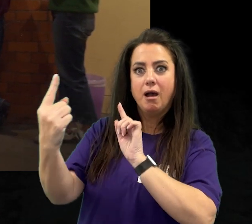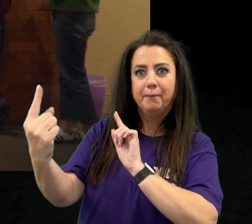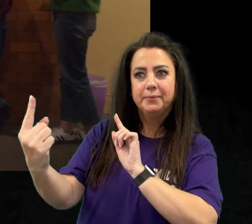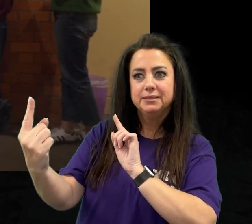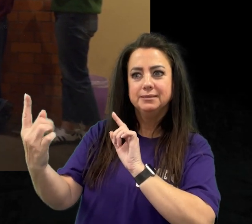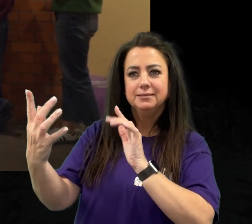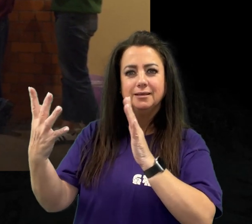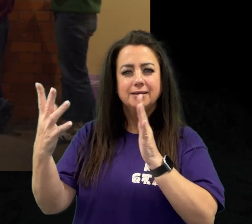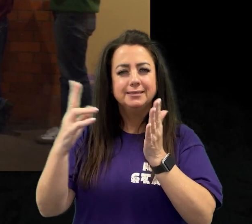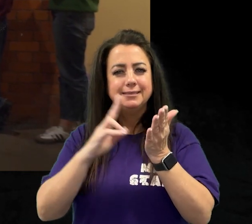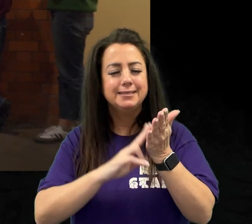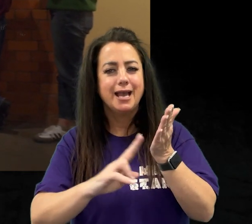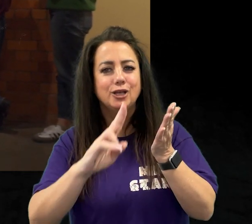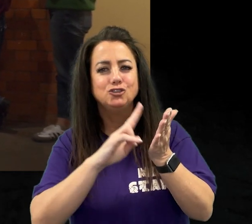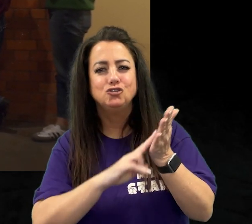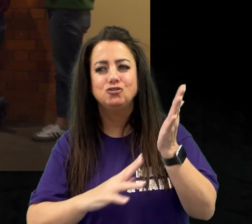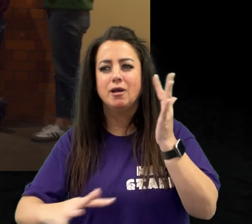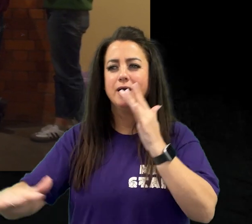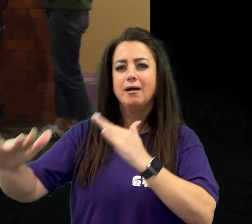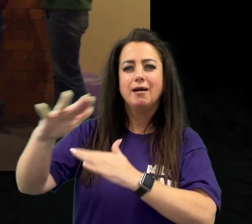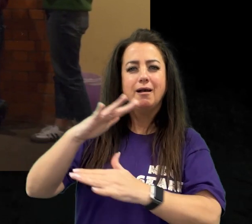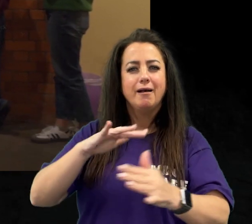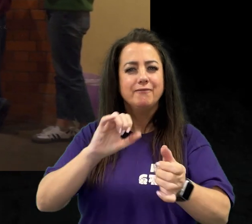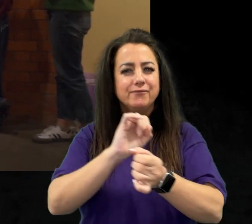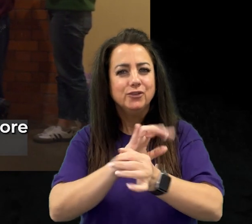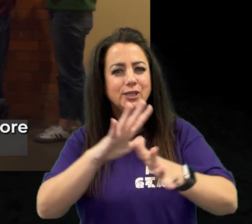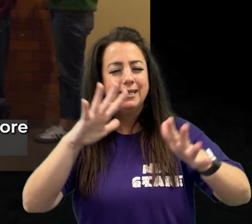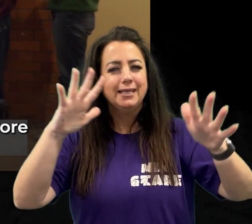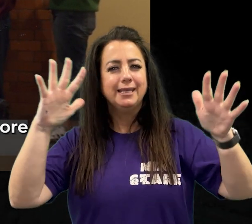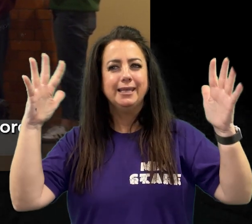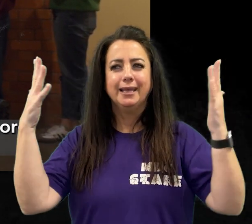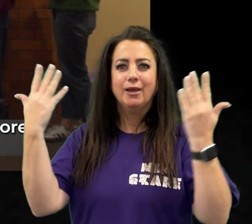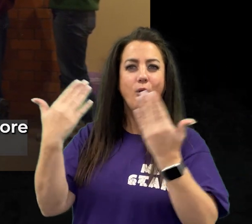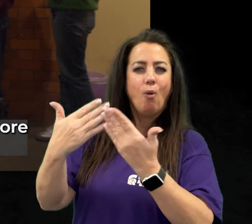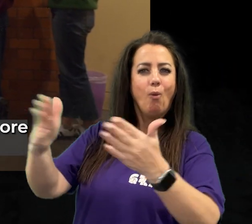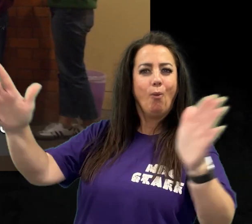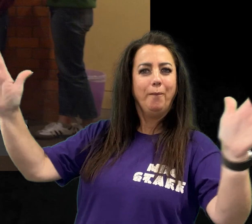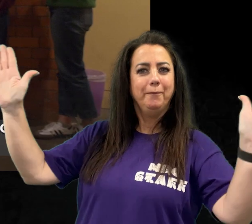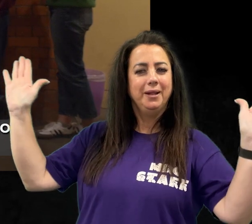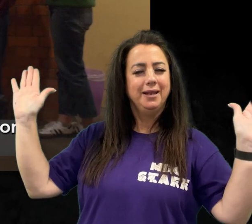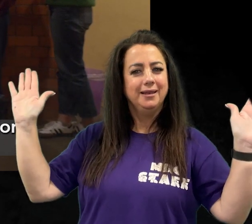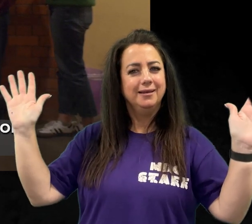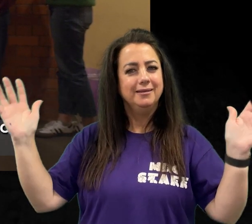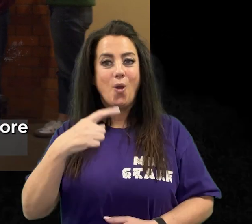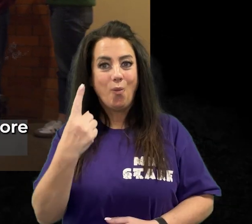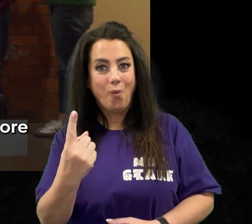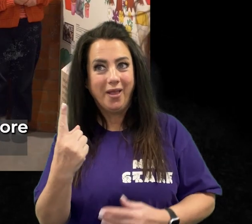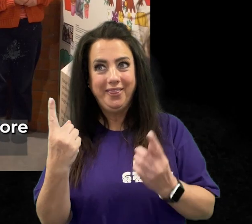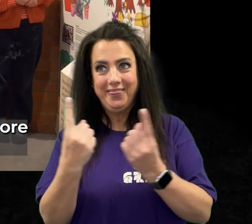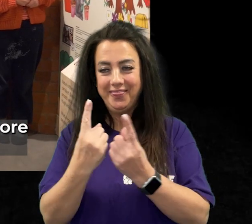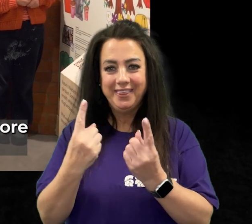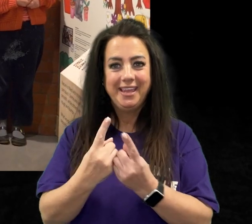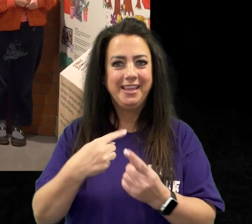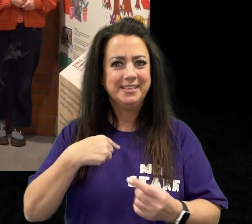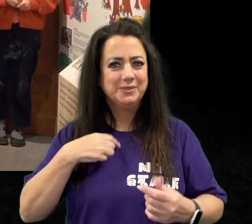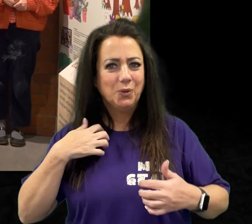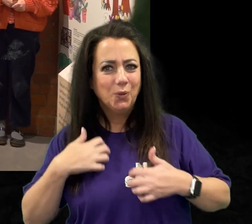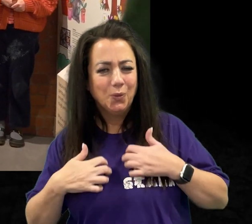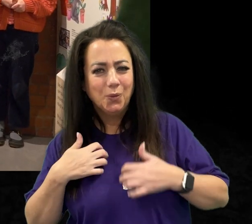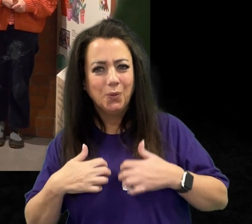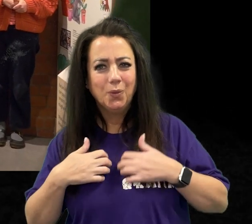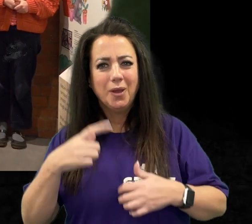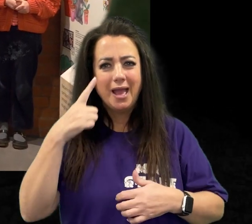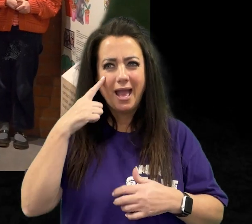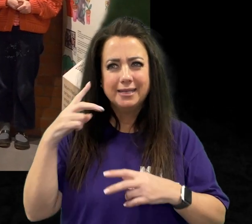of wild, a sense of freedom. One of the things I was really keen to explore with the young people, as a